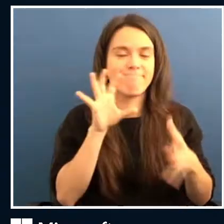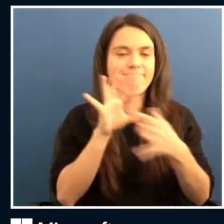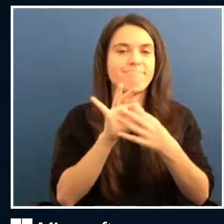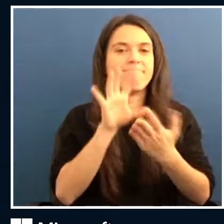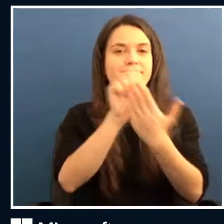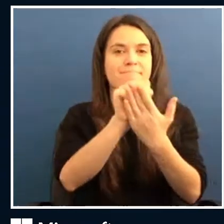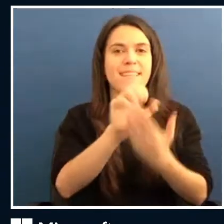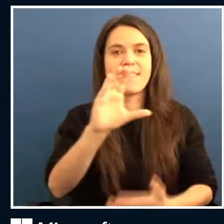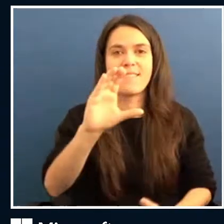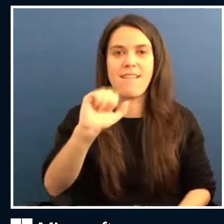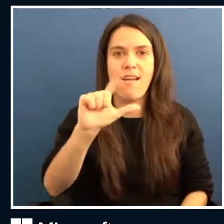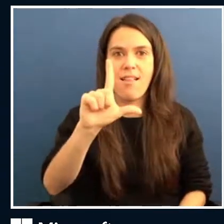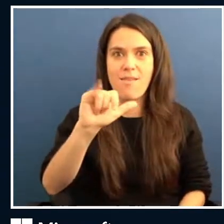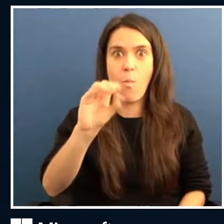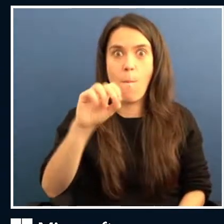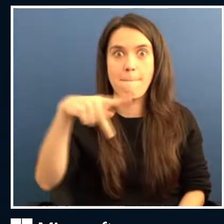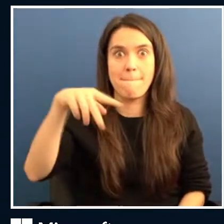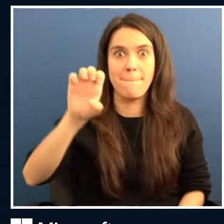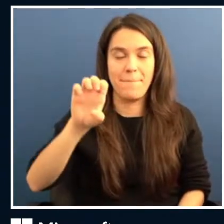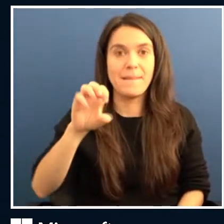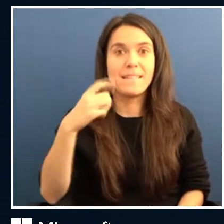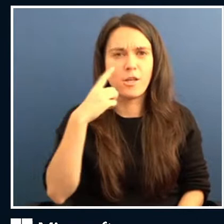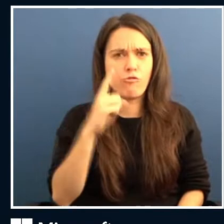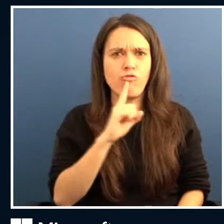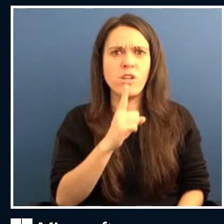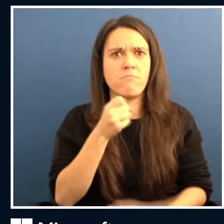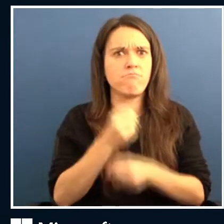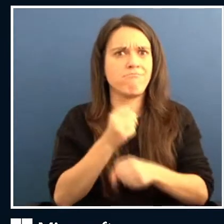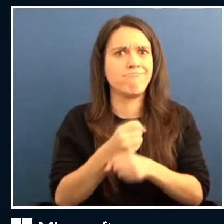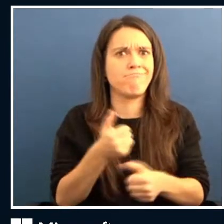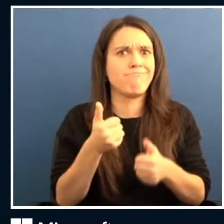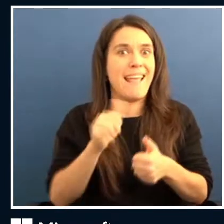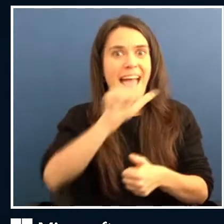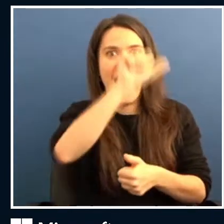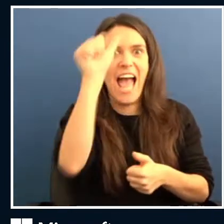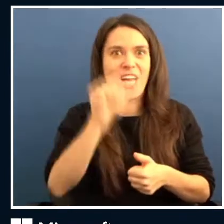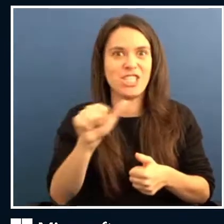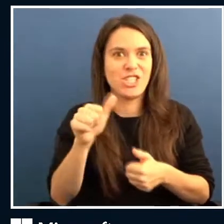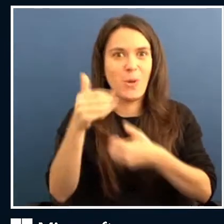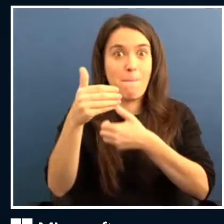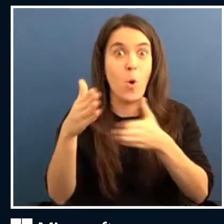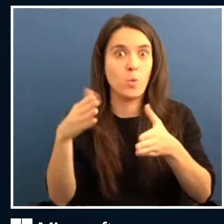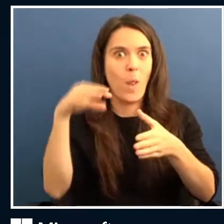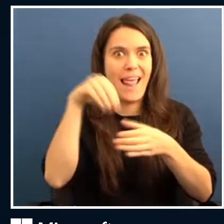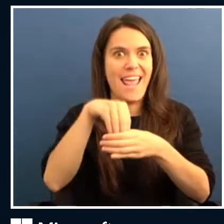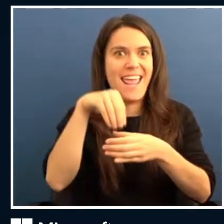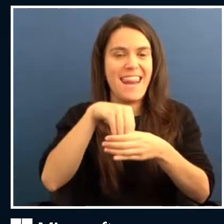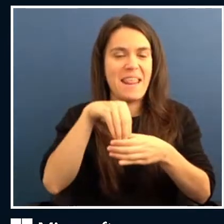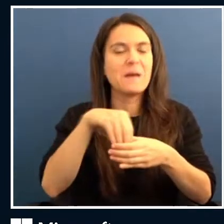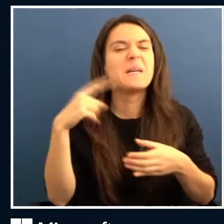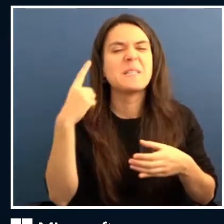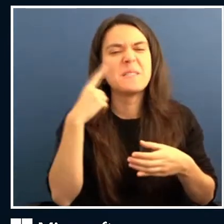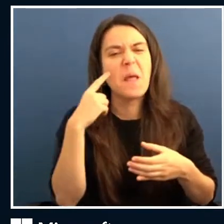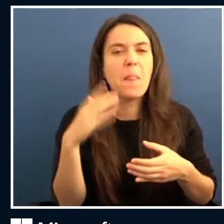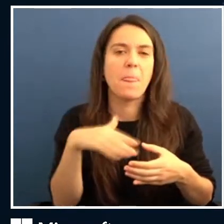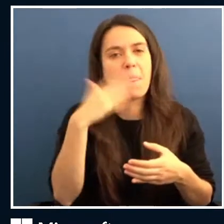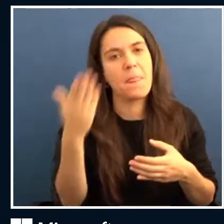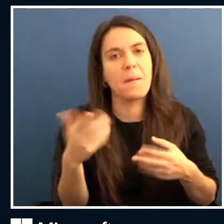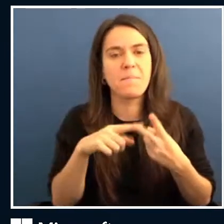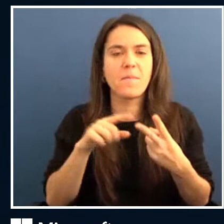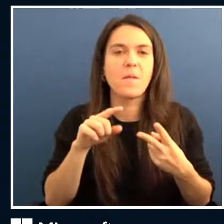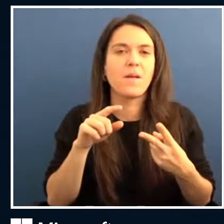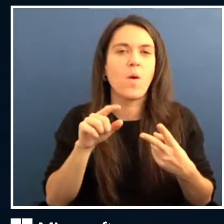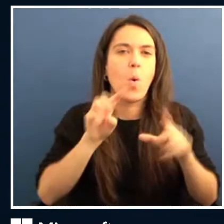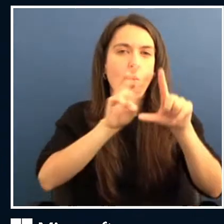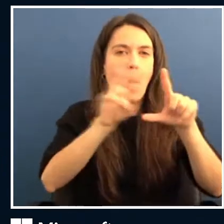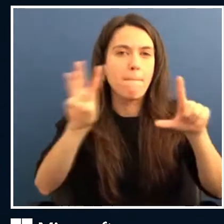is currently working really well within the Azure portal. Let's try to do it in a static web app now. And to do that, we're going